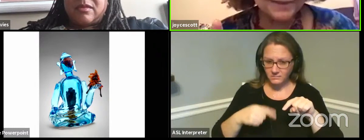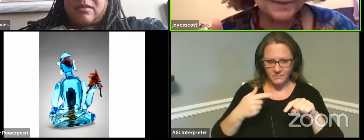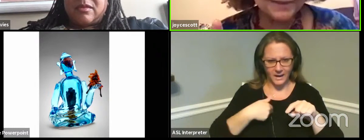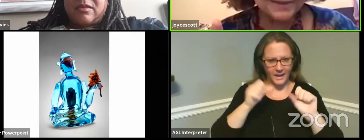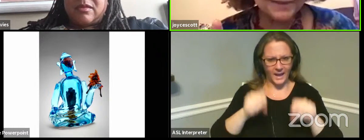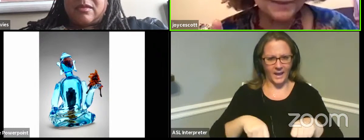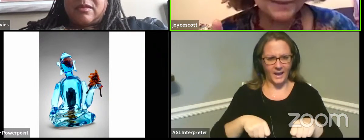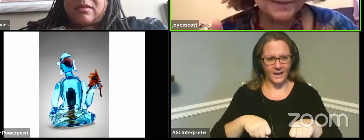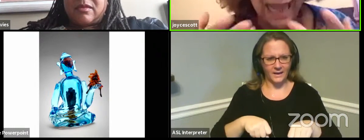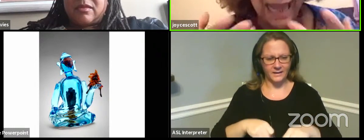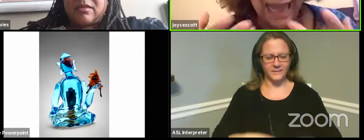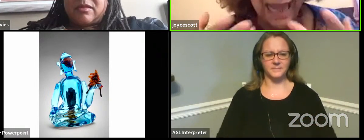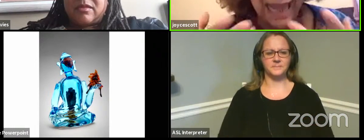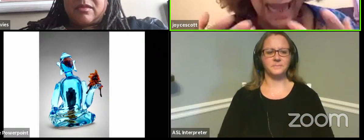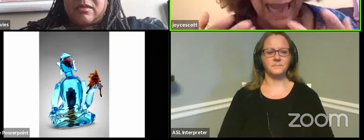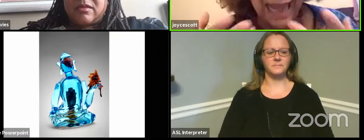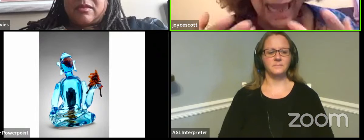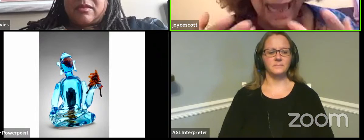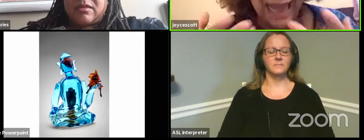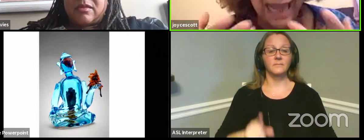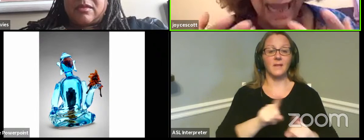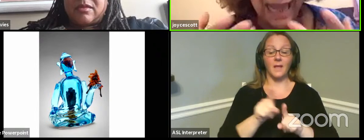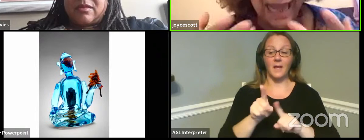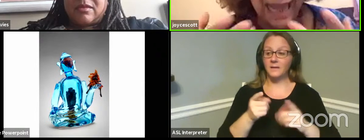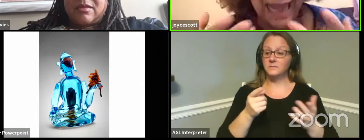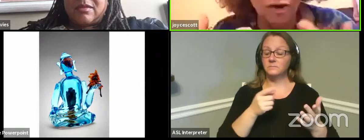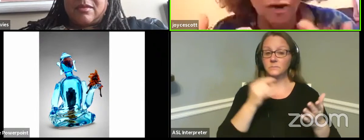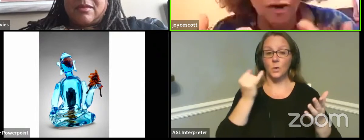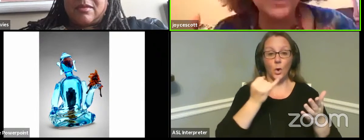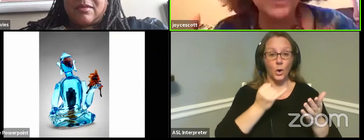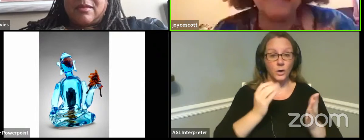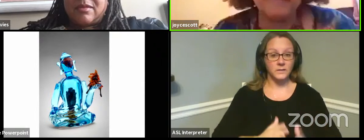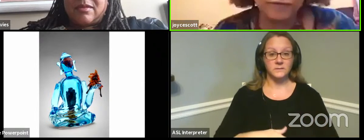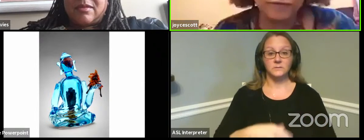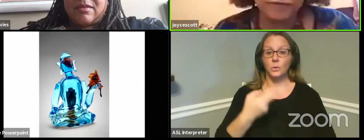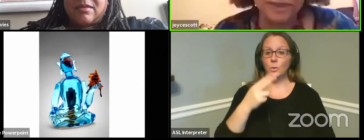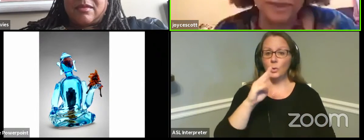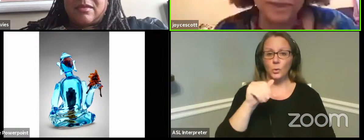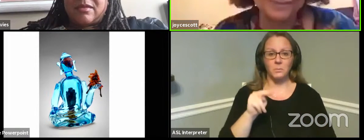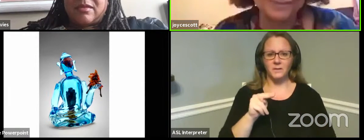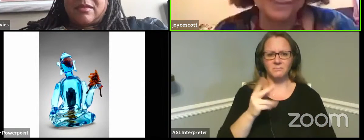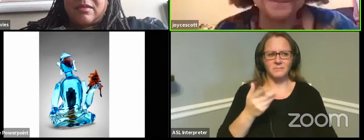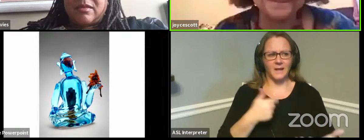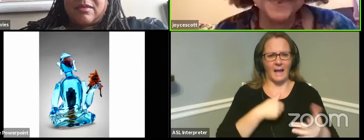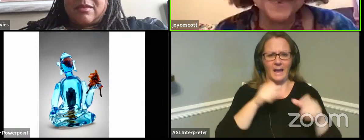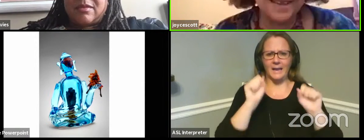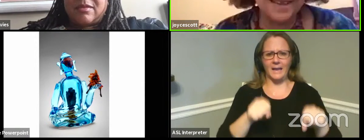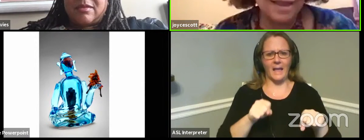As an artist, as a human, all things are available to me.